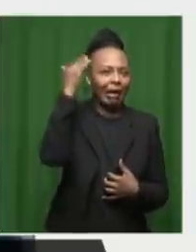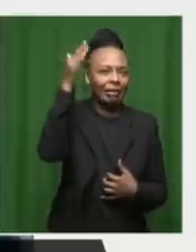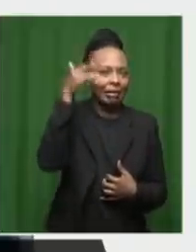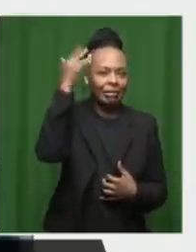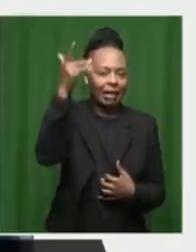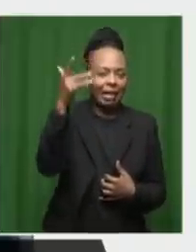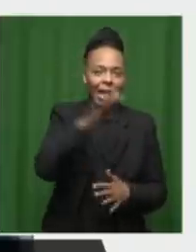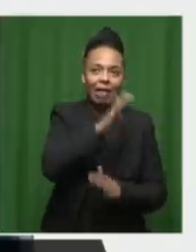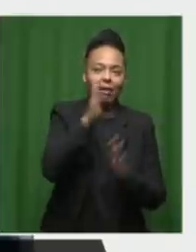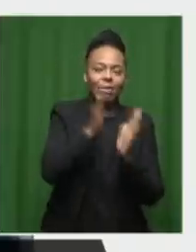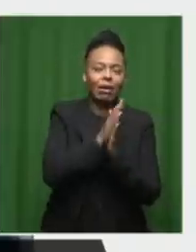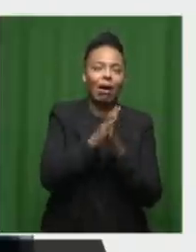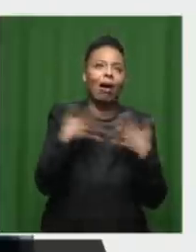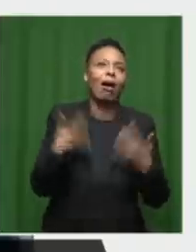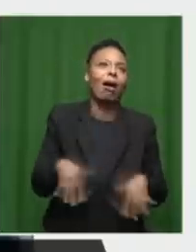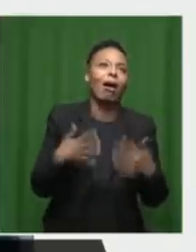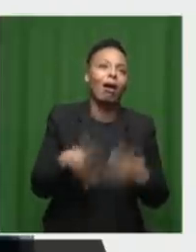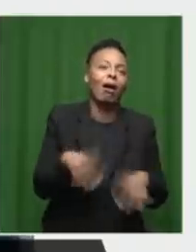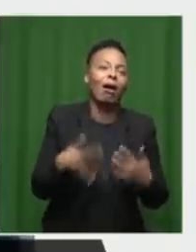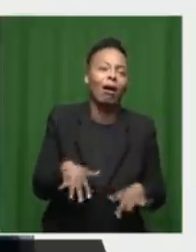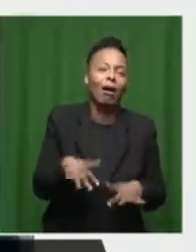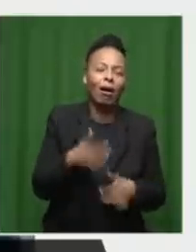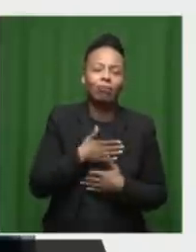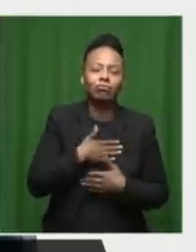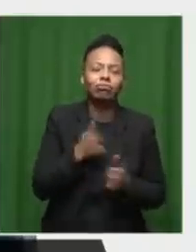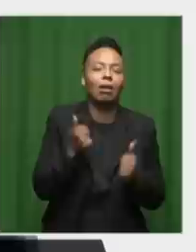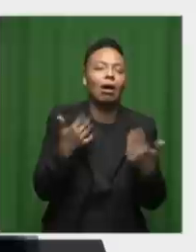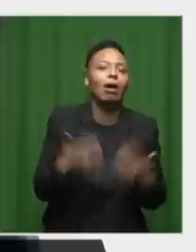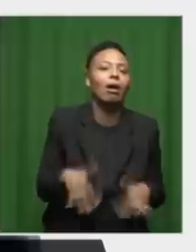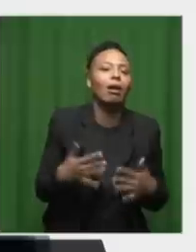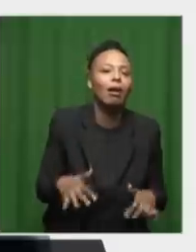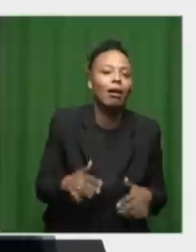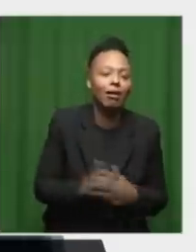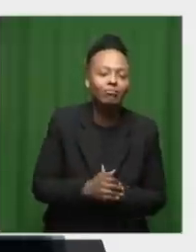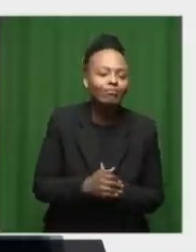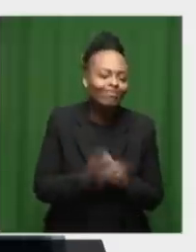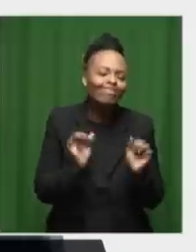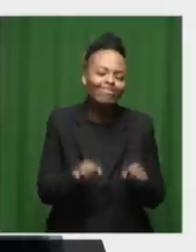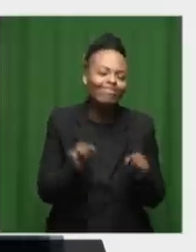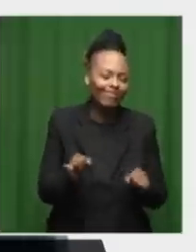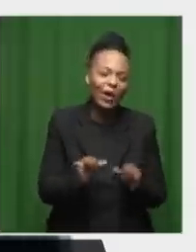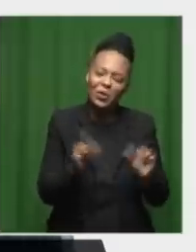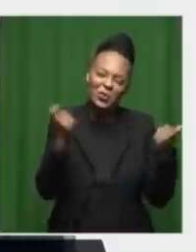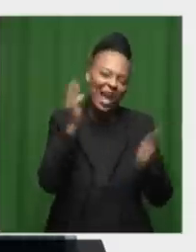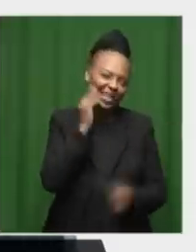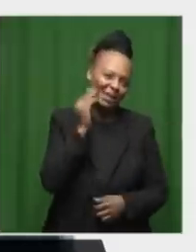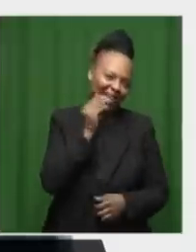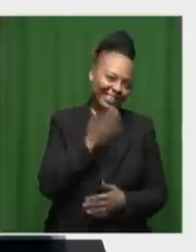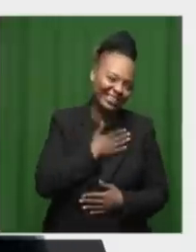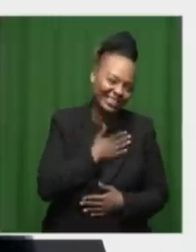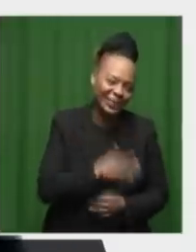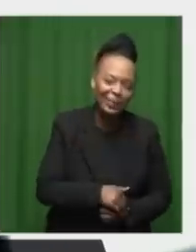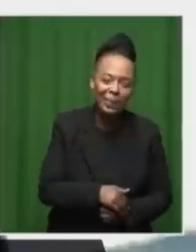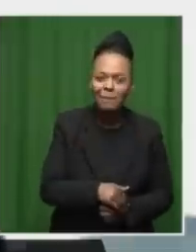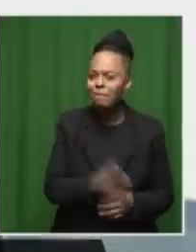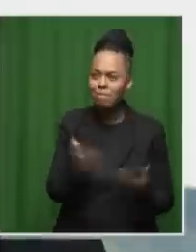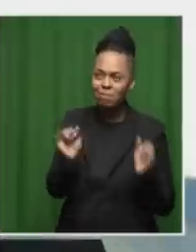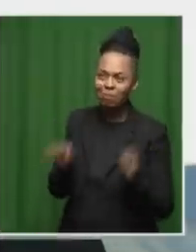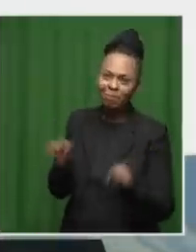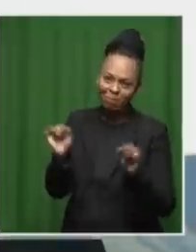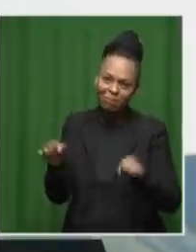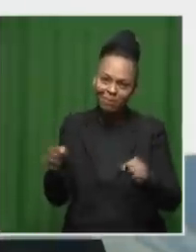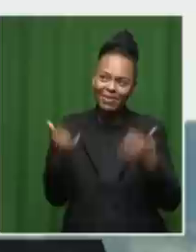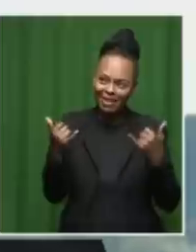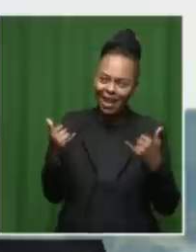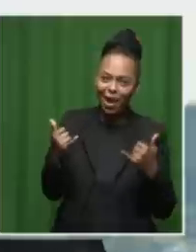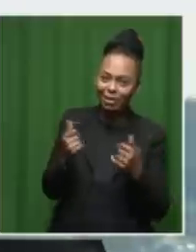everything. So yeah, it was just better than I imagined it was going to be. So yeah, great experience. And of course, you know, kicking on